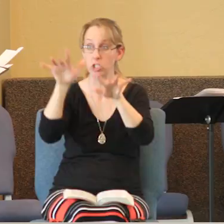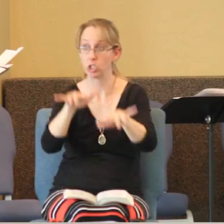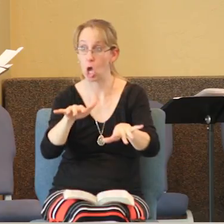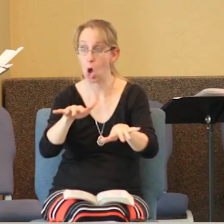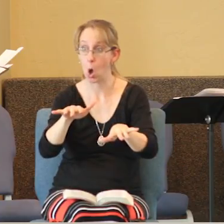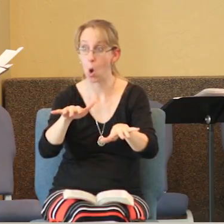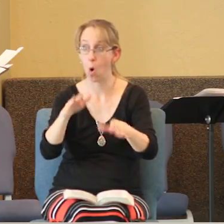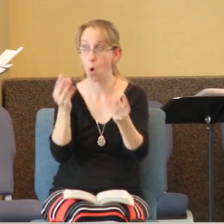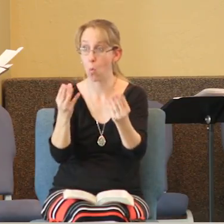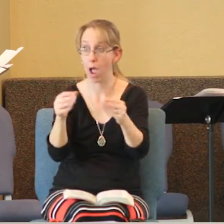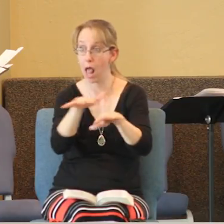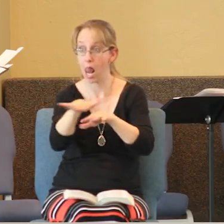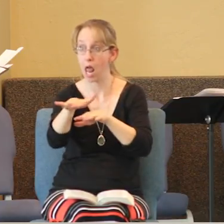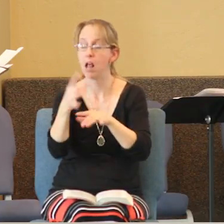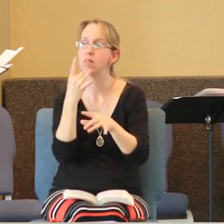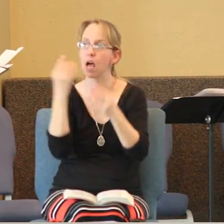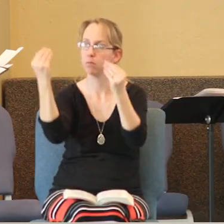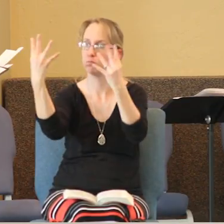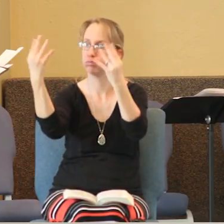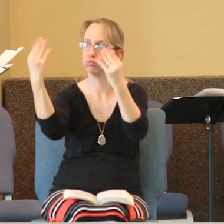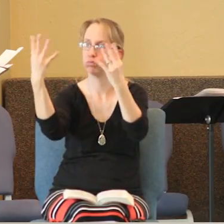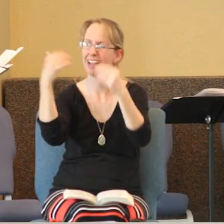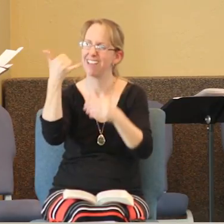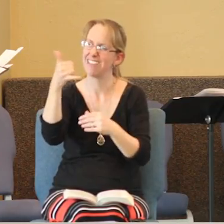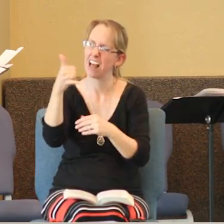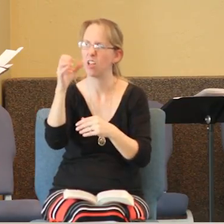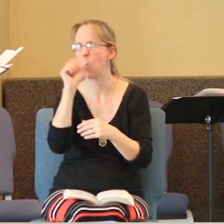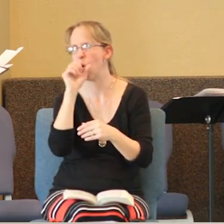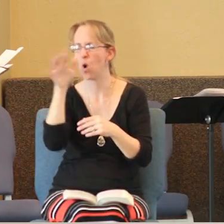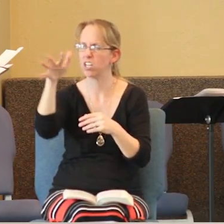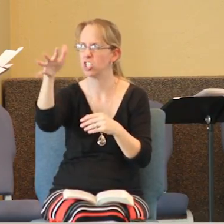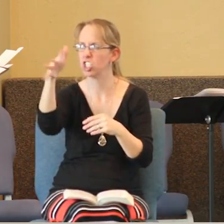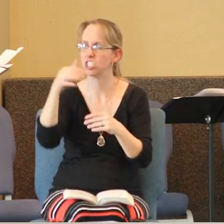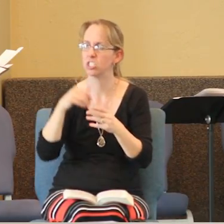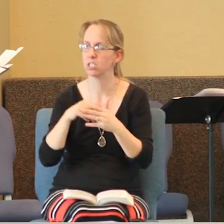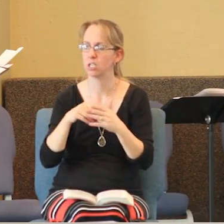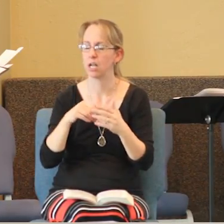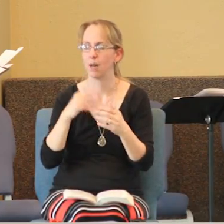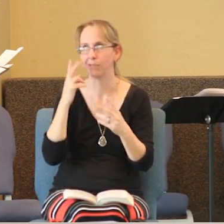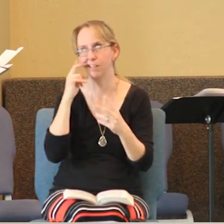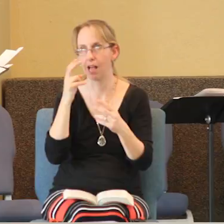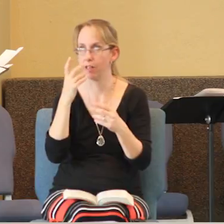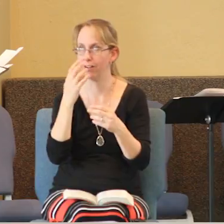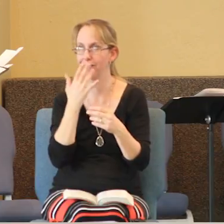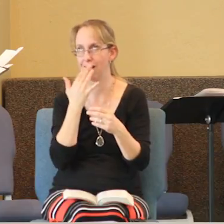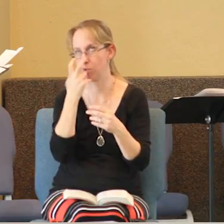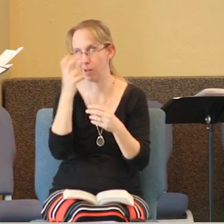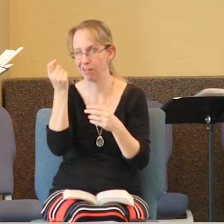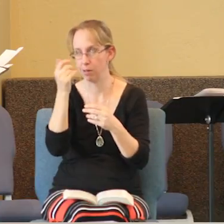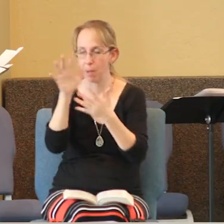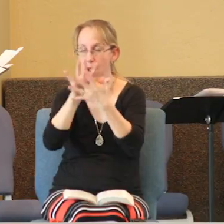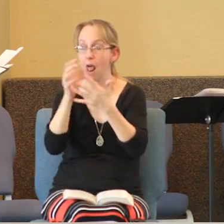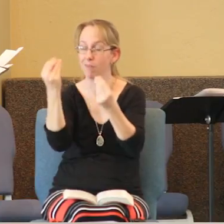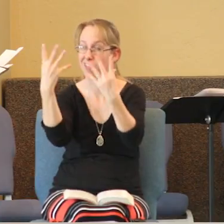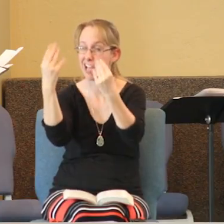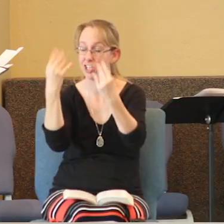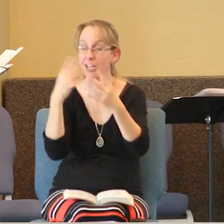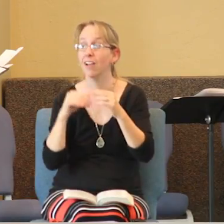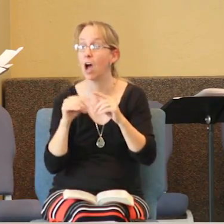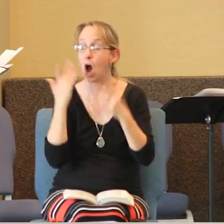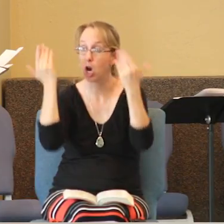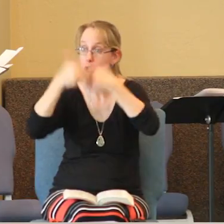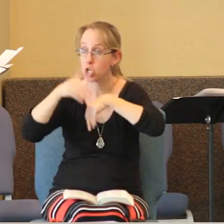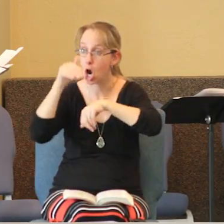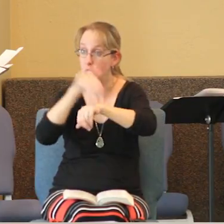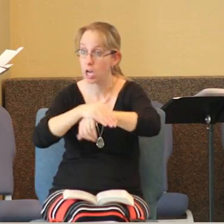And those lights are yellow-orange. I'm kind of colorblind, so I'm not sure exactly what they are, but I know they're flashing, and I know they're bright. And on a dark